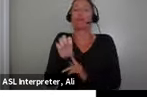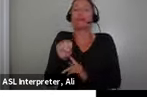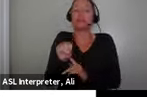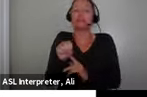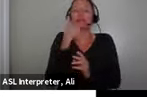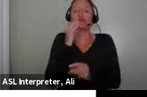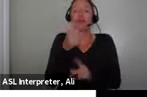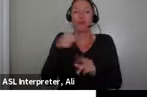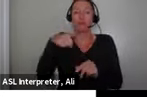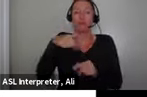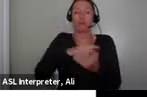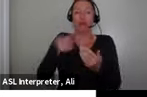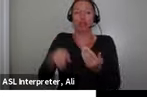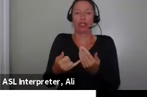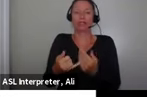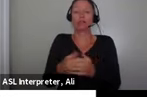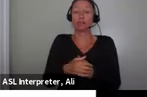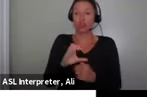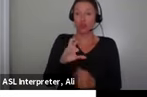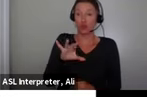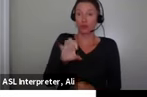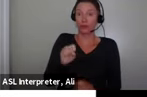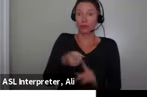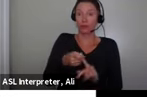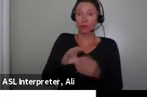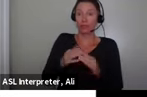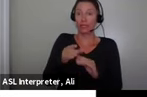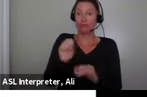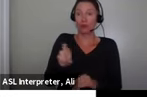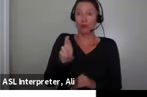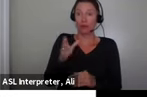I will direct that question to Chris of the City of Santa Rosa.